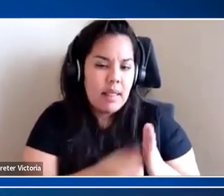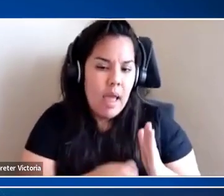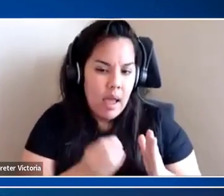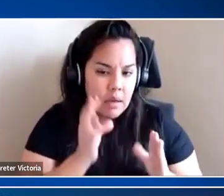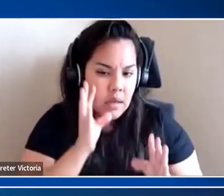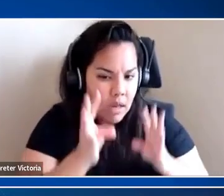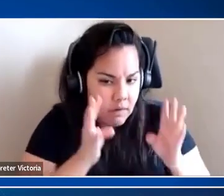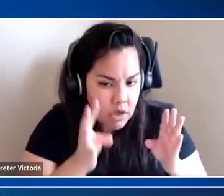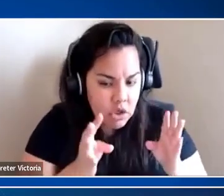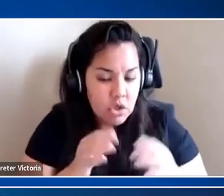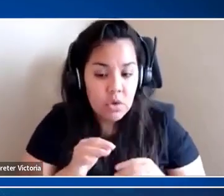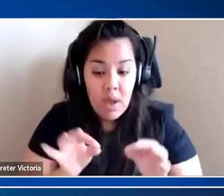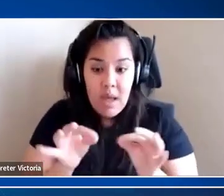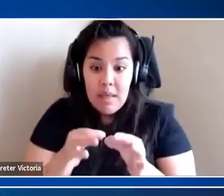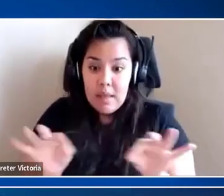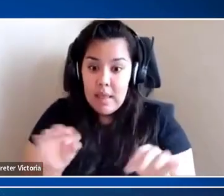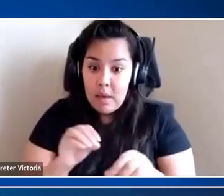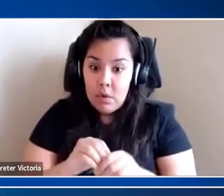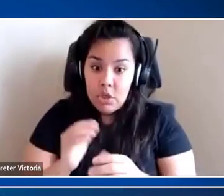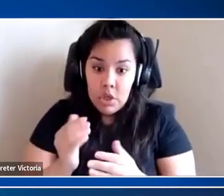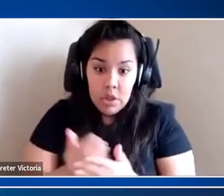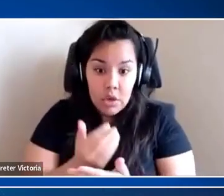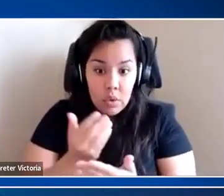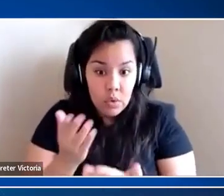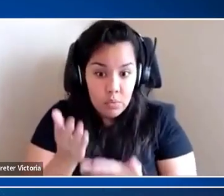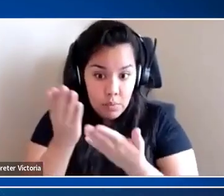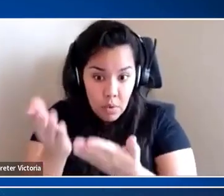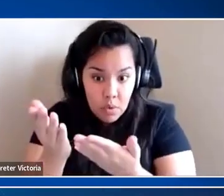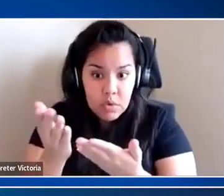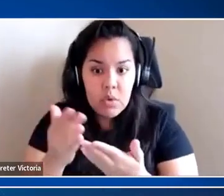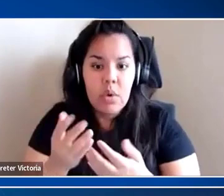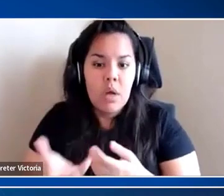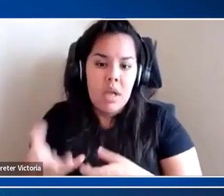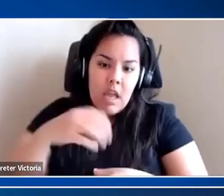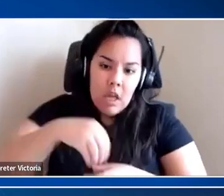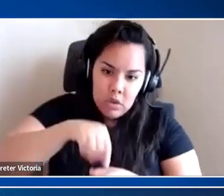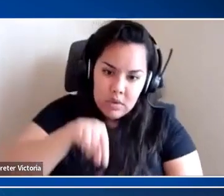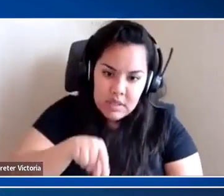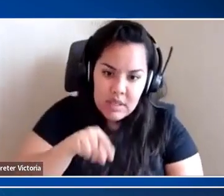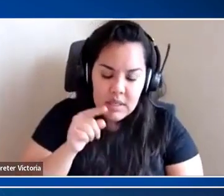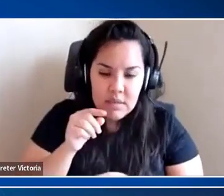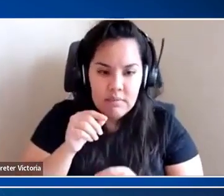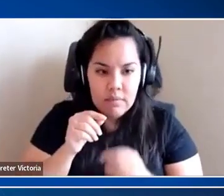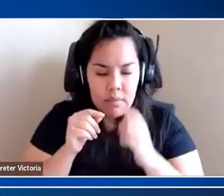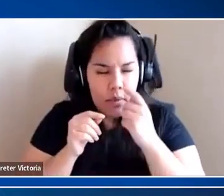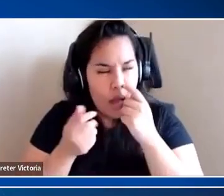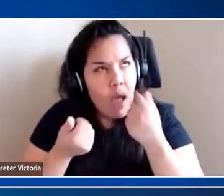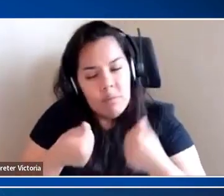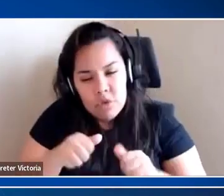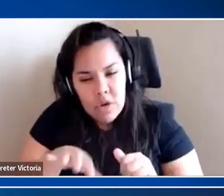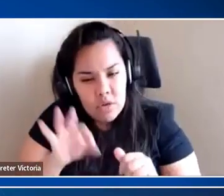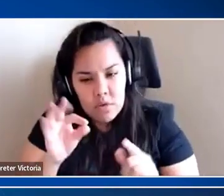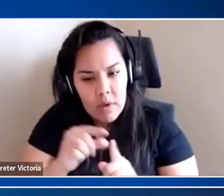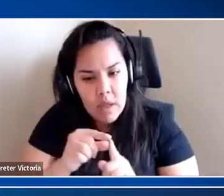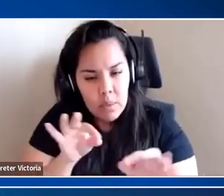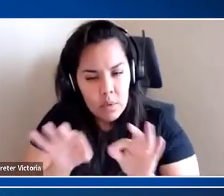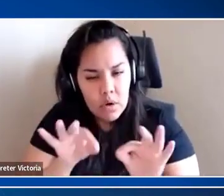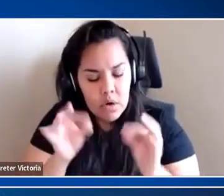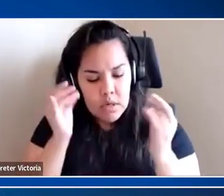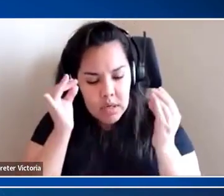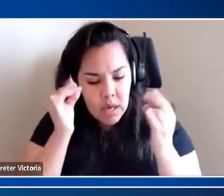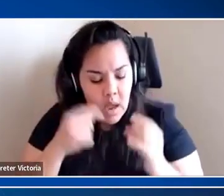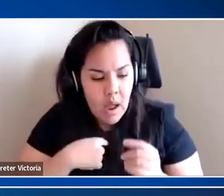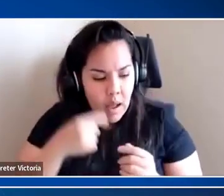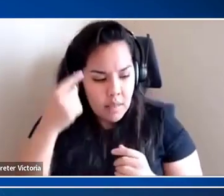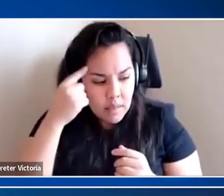language in the new framework takes this into account. I think I'm trying to find the words. I think